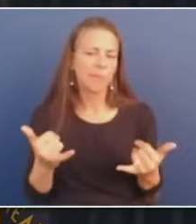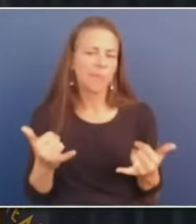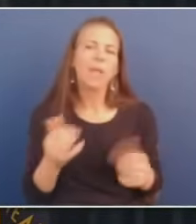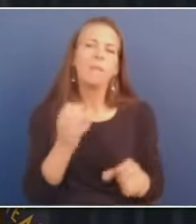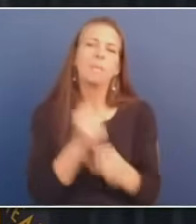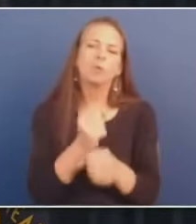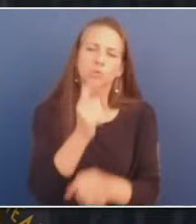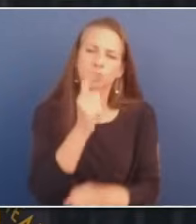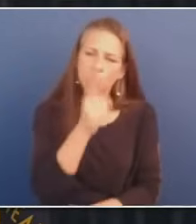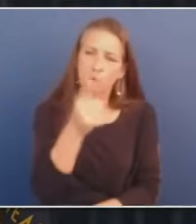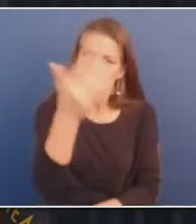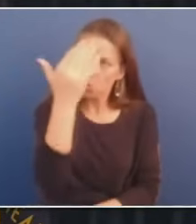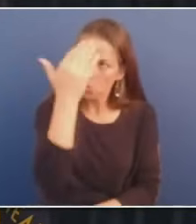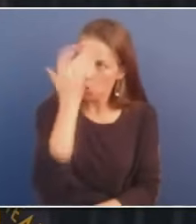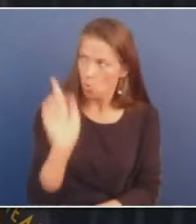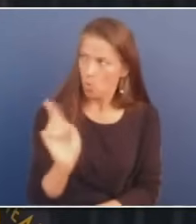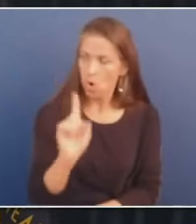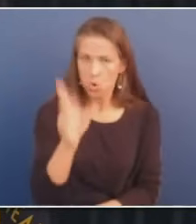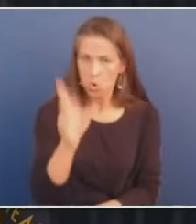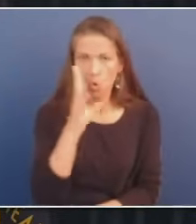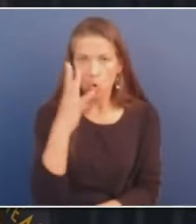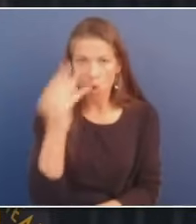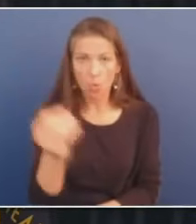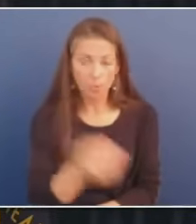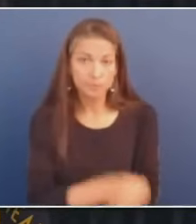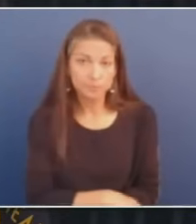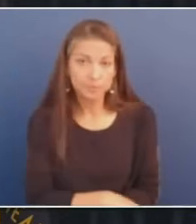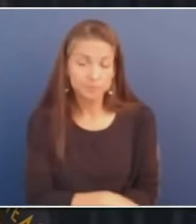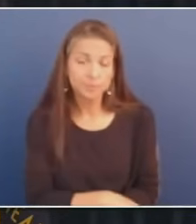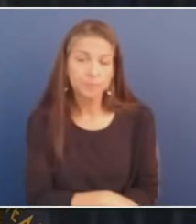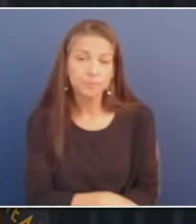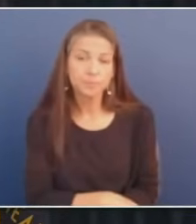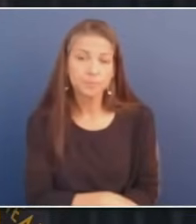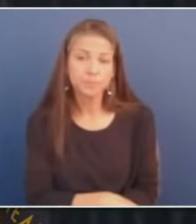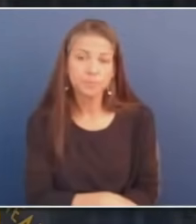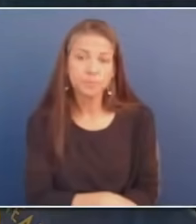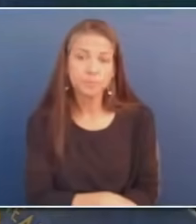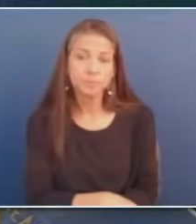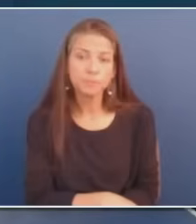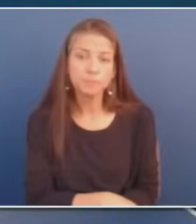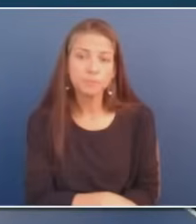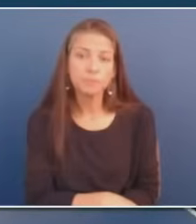know where to go. For additional preparedness tips, visit